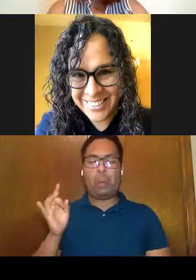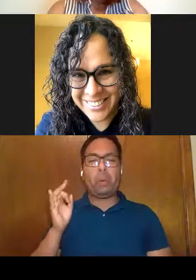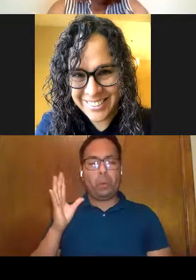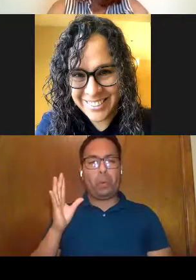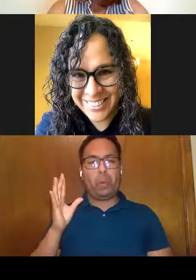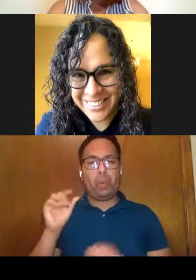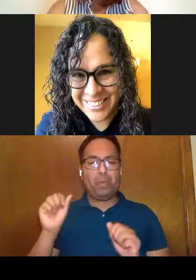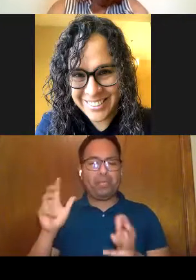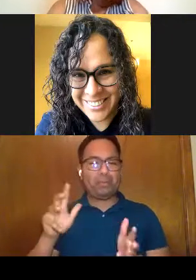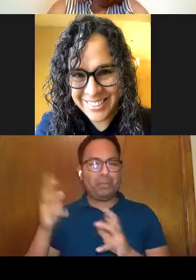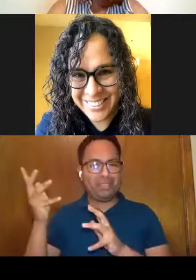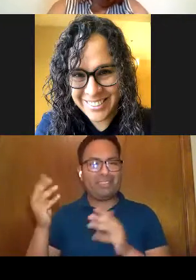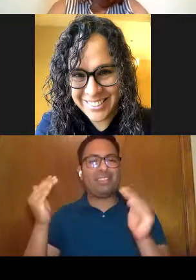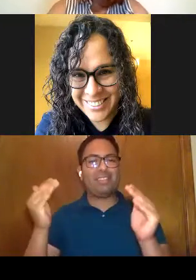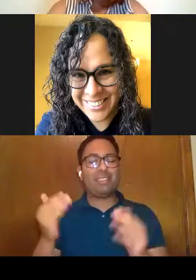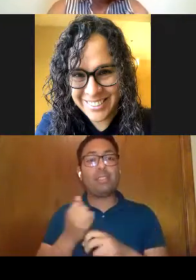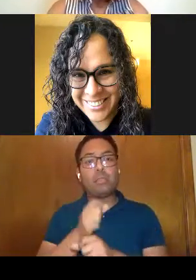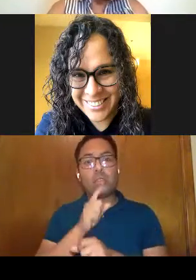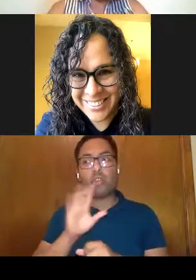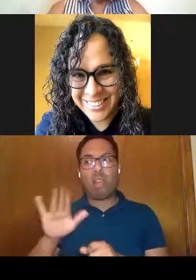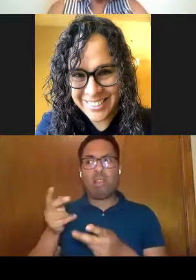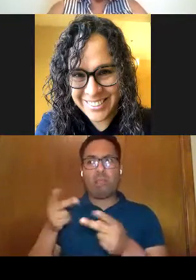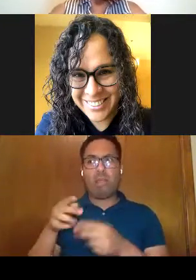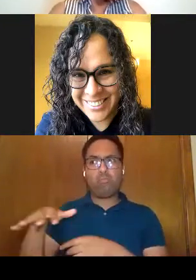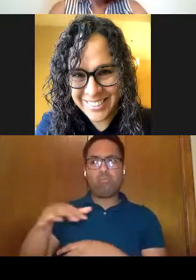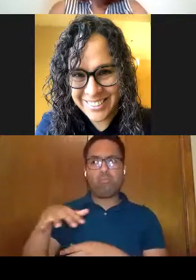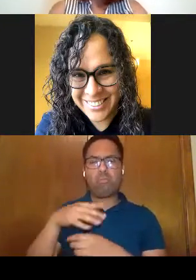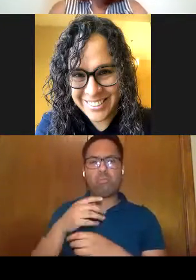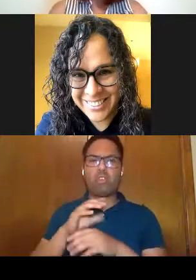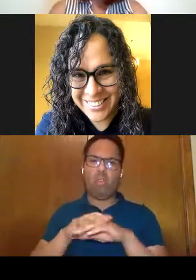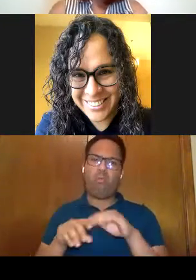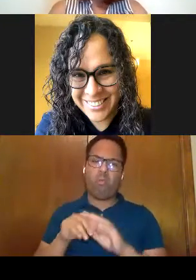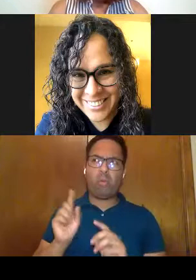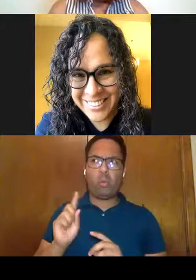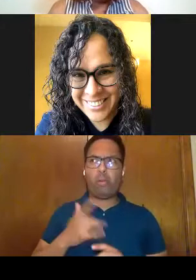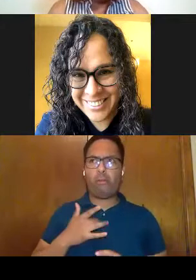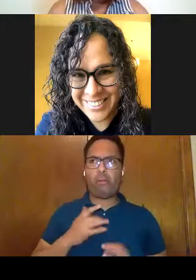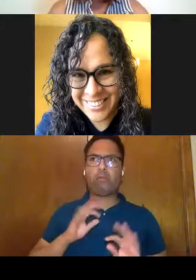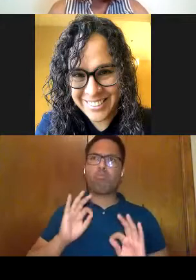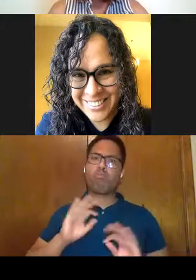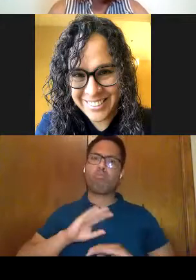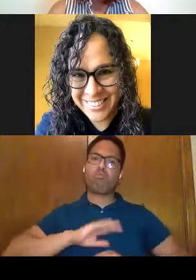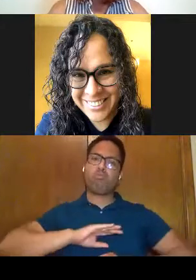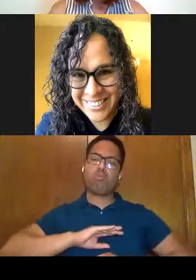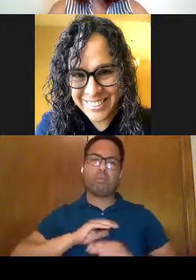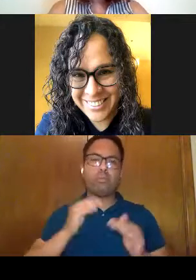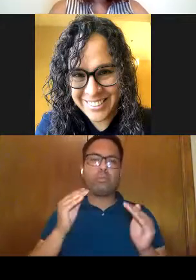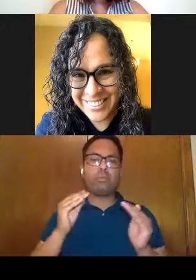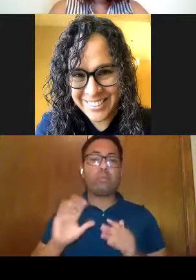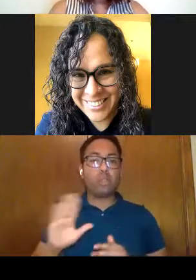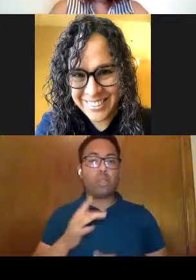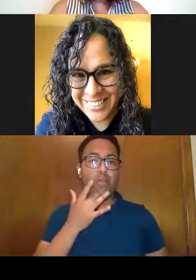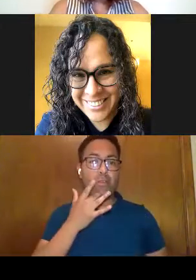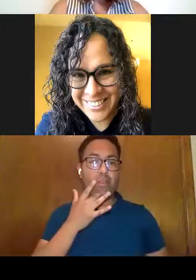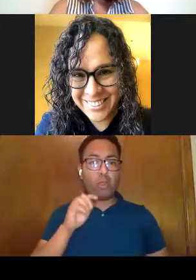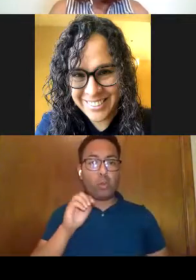Make sure it's a comfortable location for the child, somewhere where they really feel good at. Have their favorite toys available.